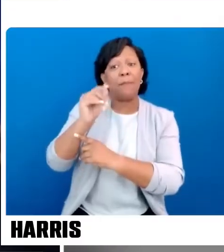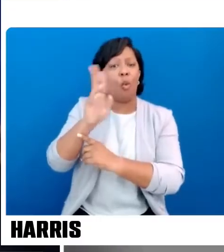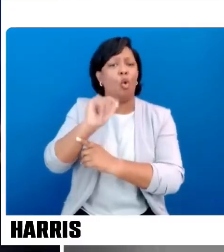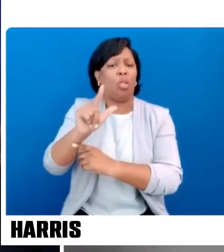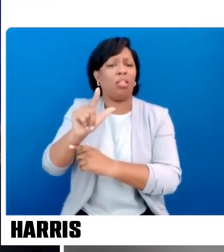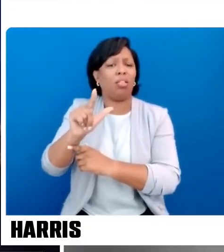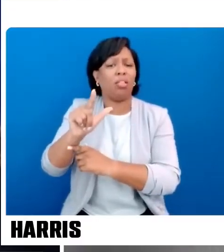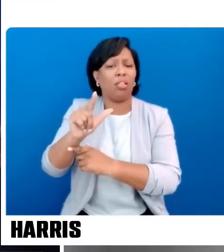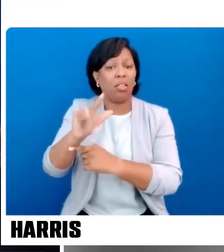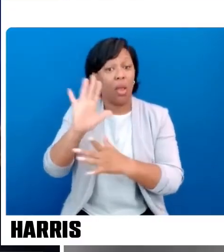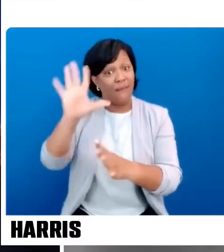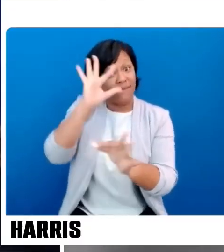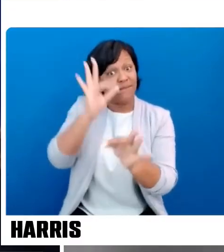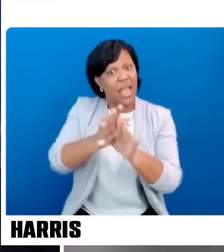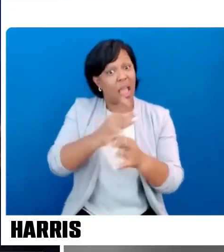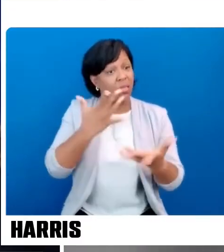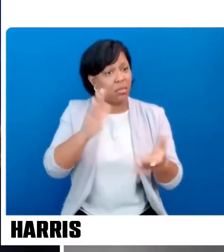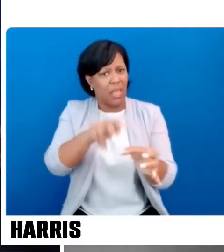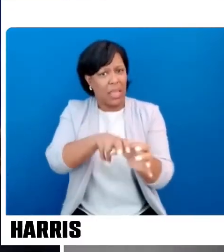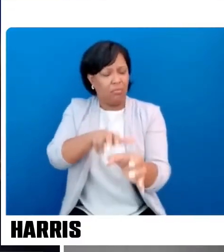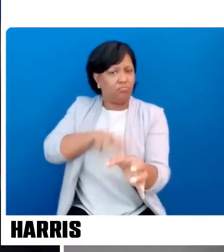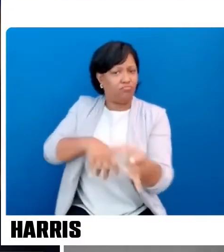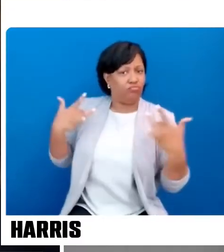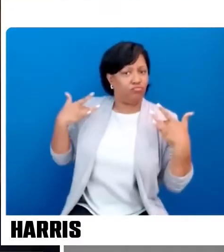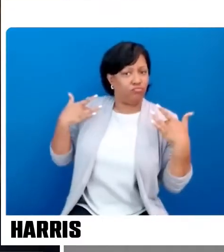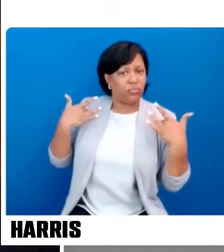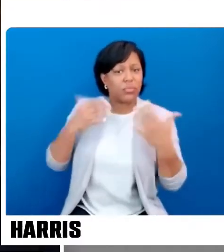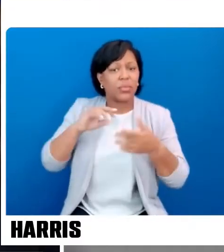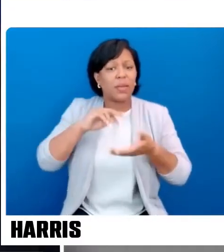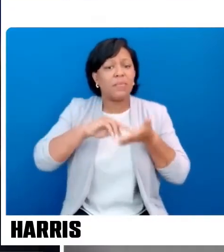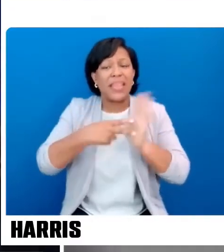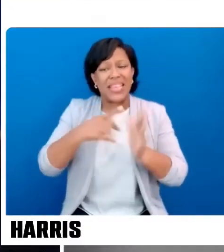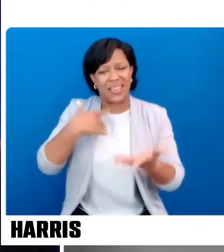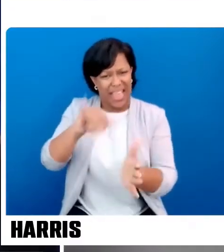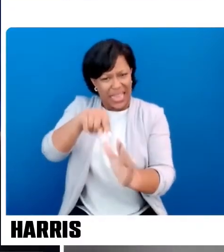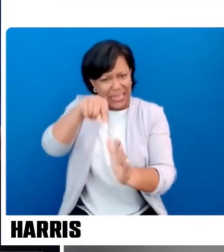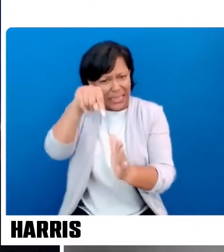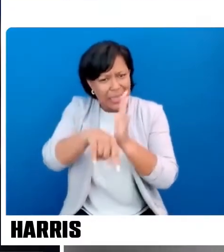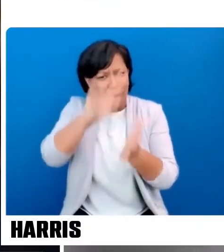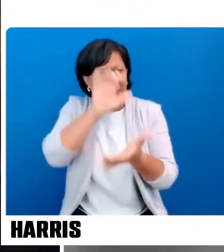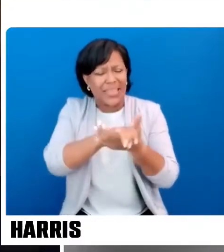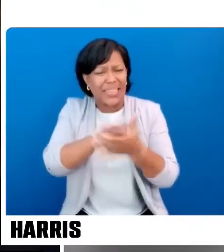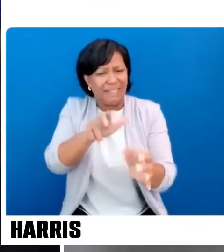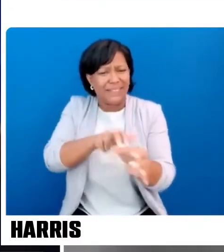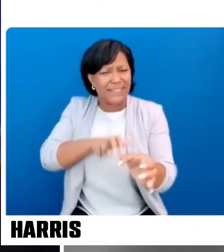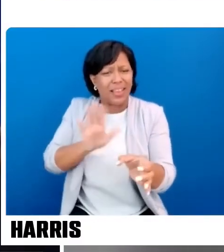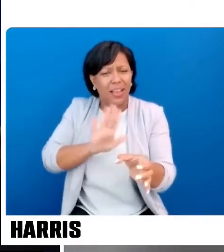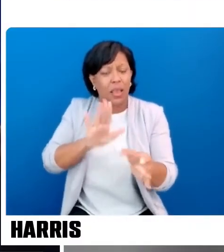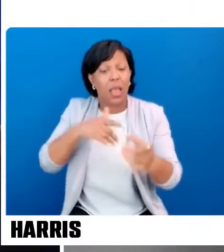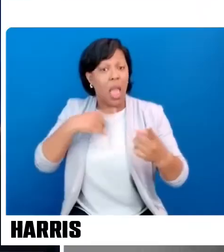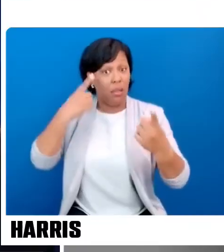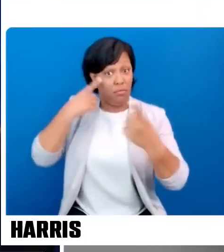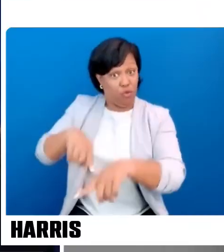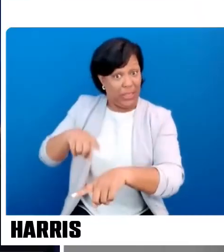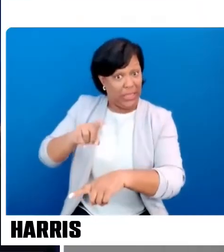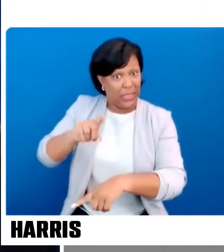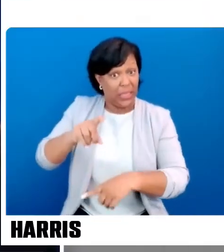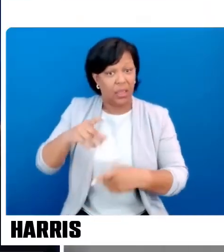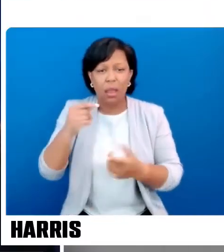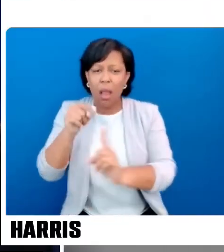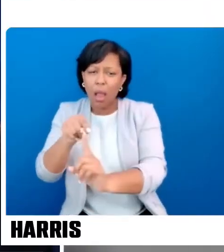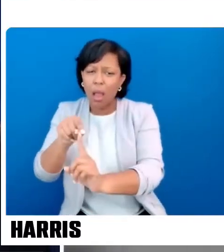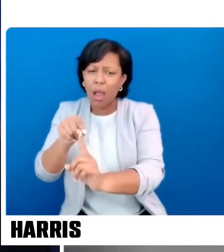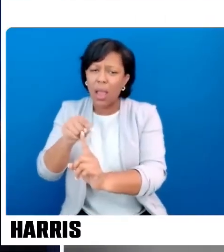or deeply held beliefs to agree. The government, and Donald Trump certainly, should not be telling a woman what to